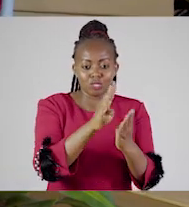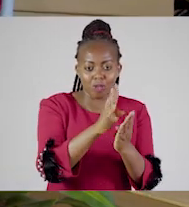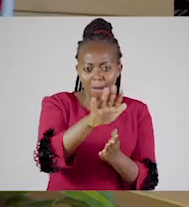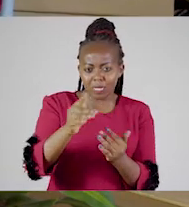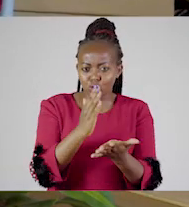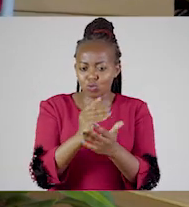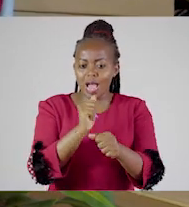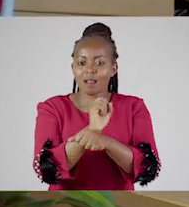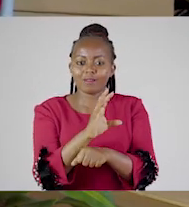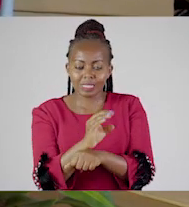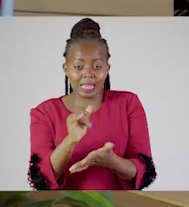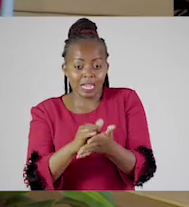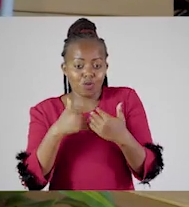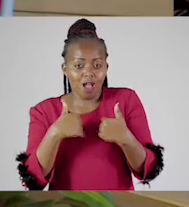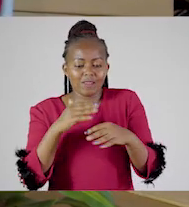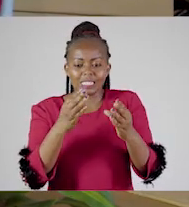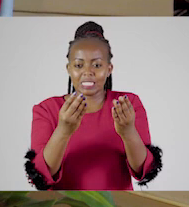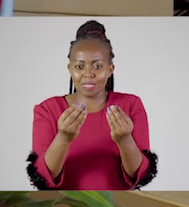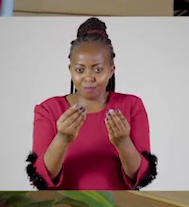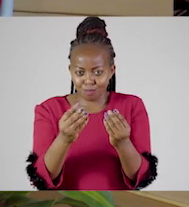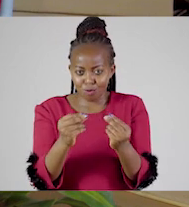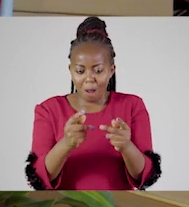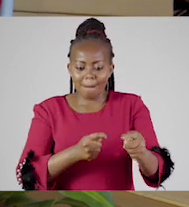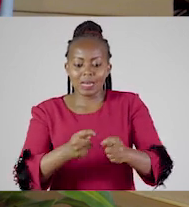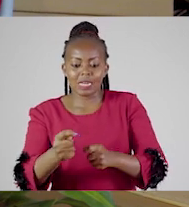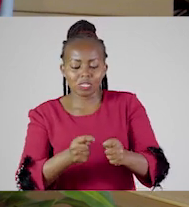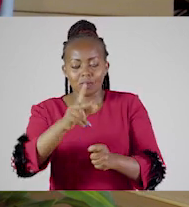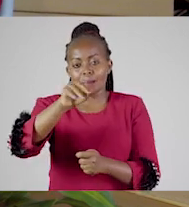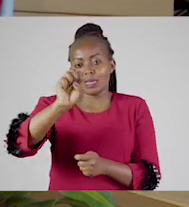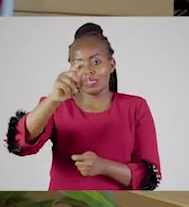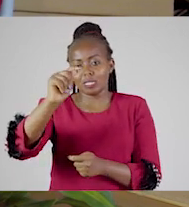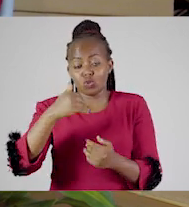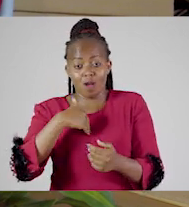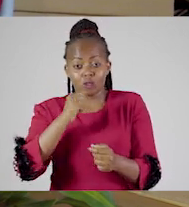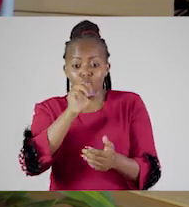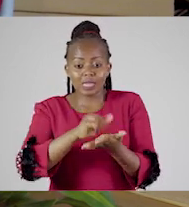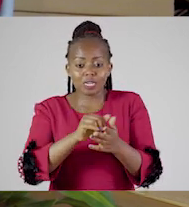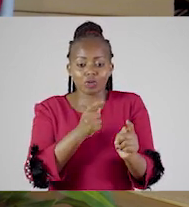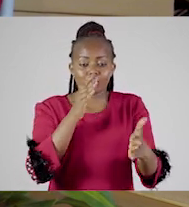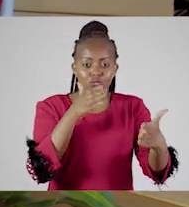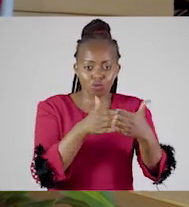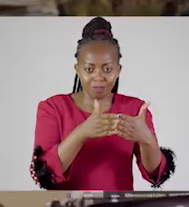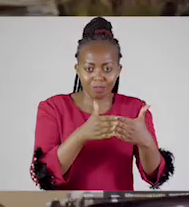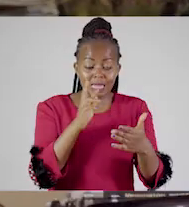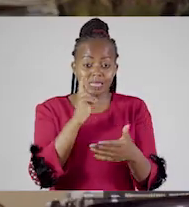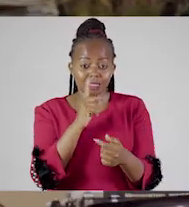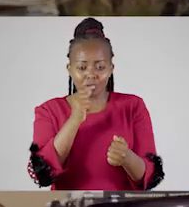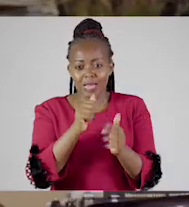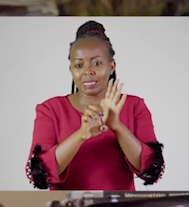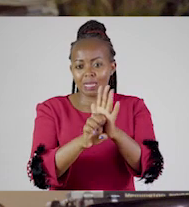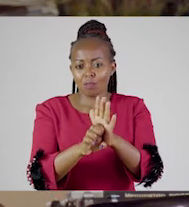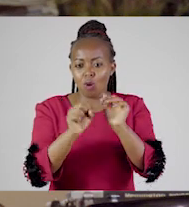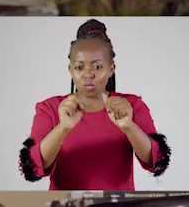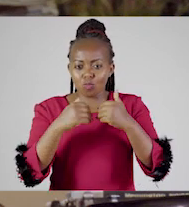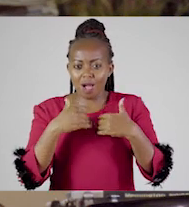is advisable to have a simple, integrated pest management plan in place to mitigate this risk. Mm-hmm. For instance, you